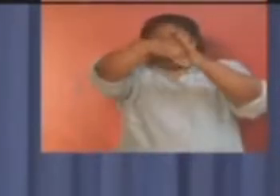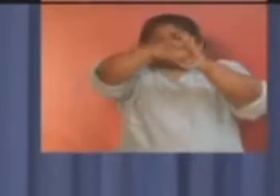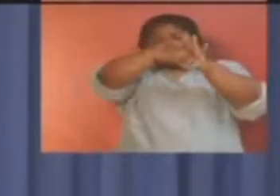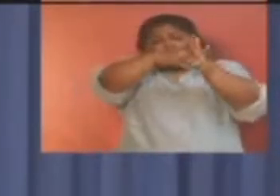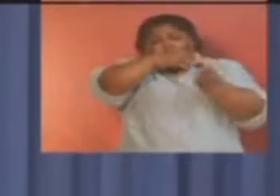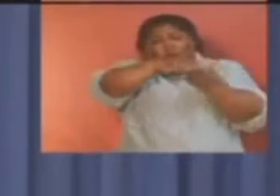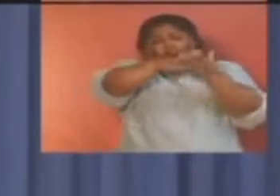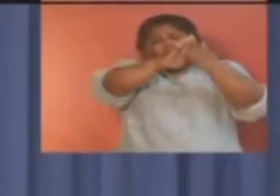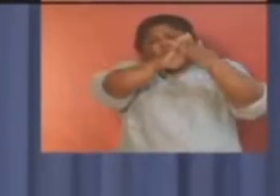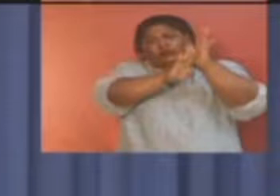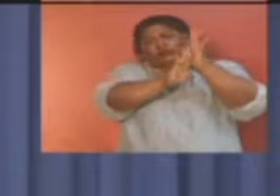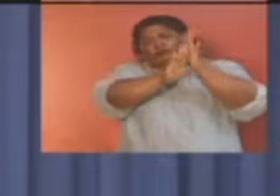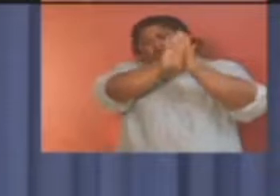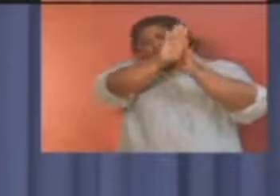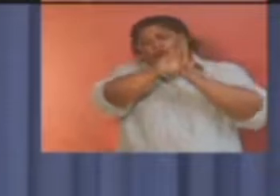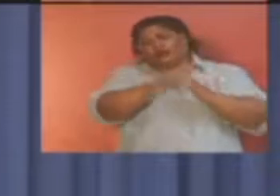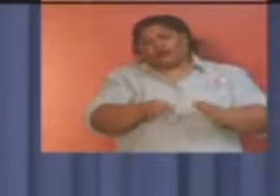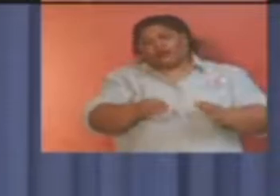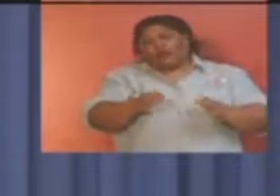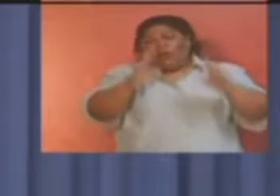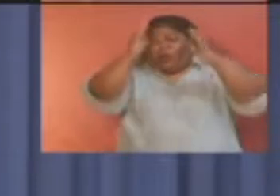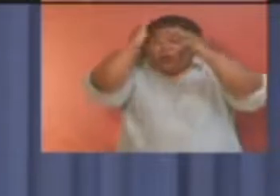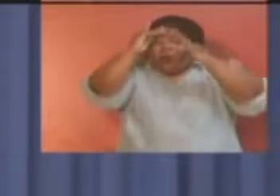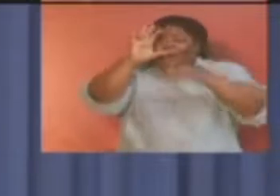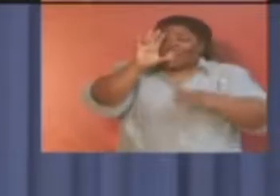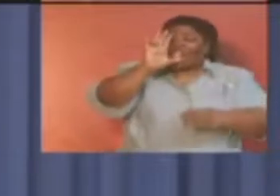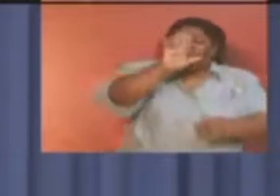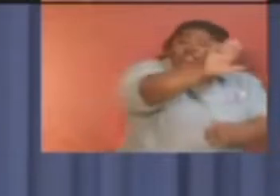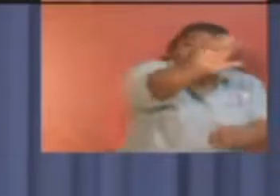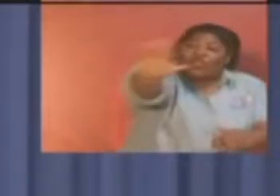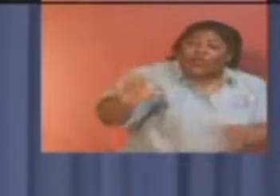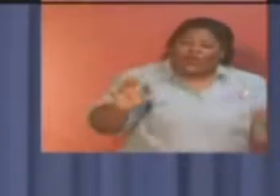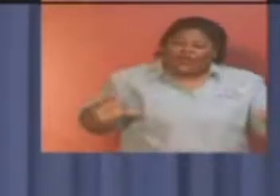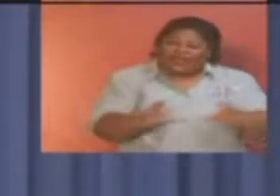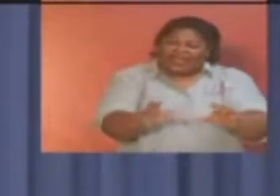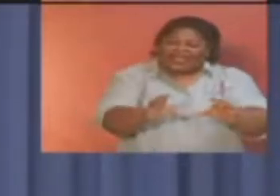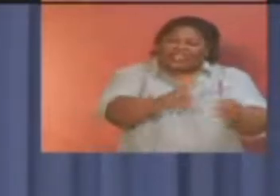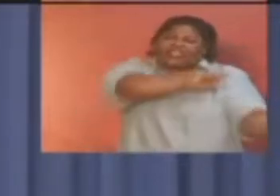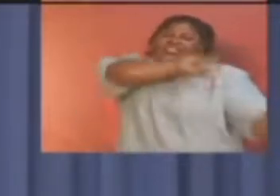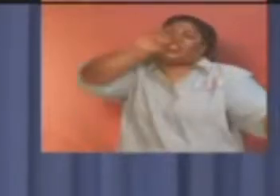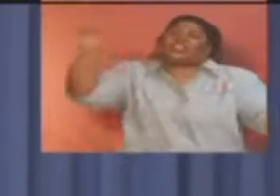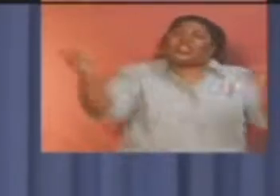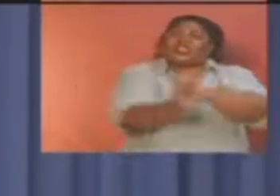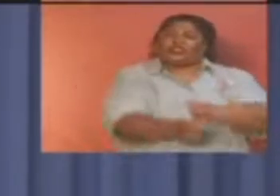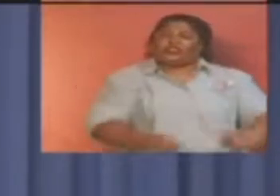the population. And for those who want to see the bodies,